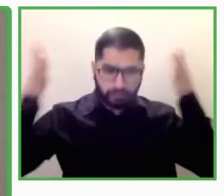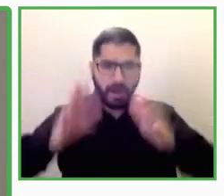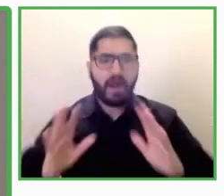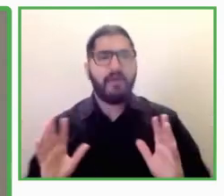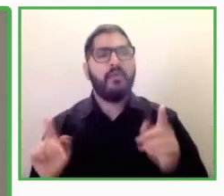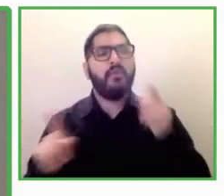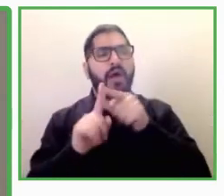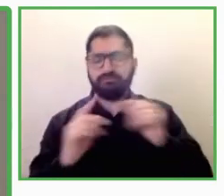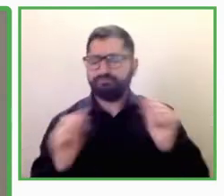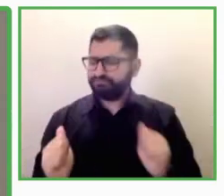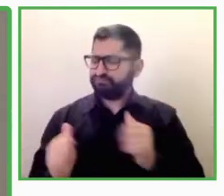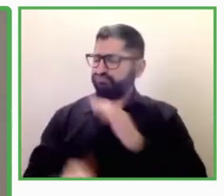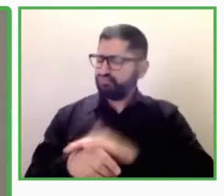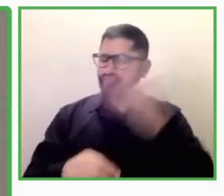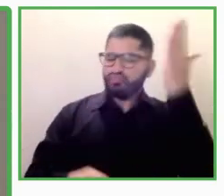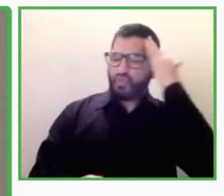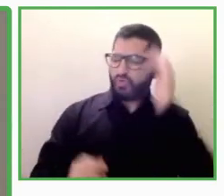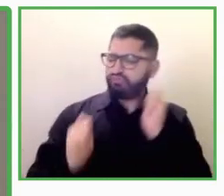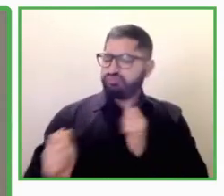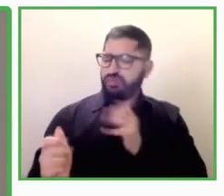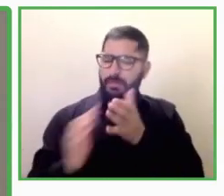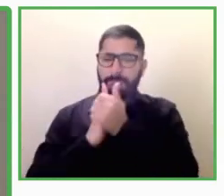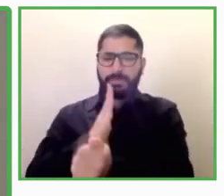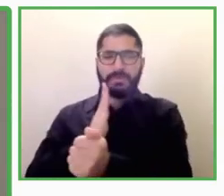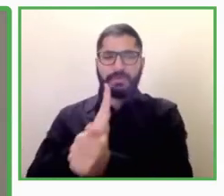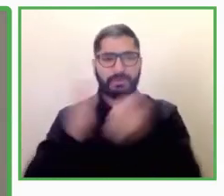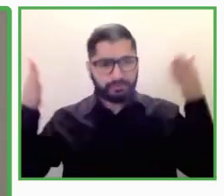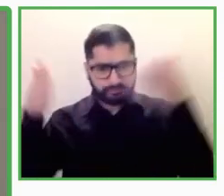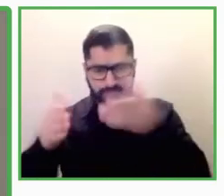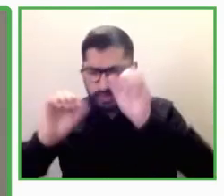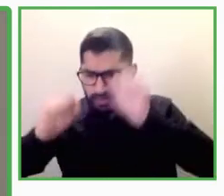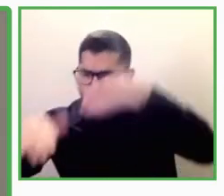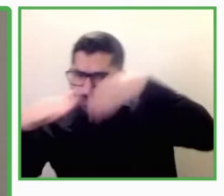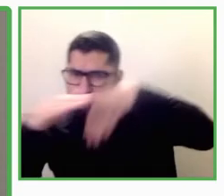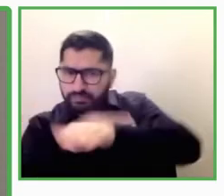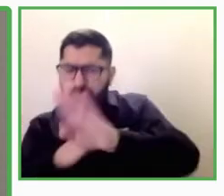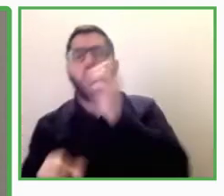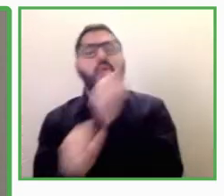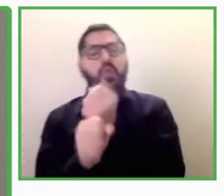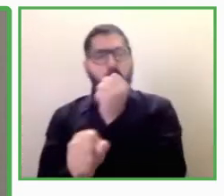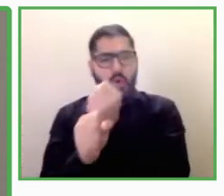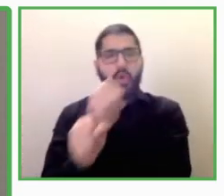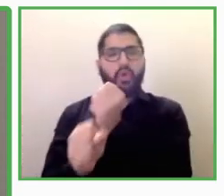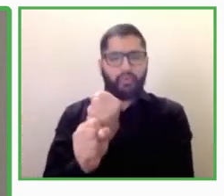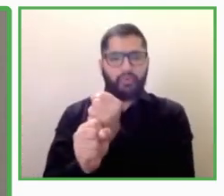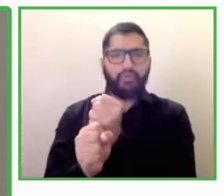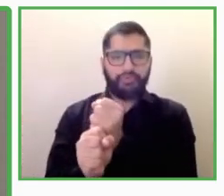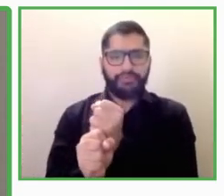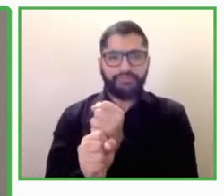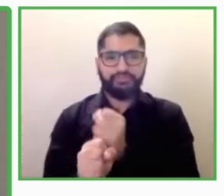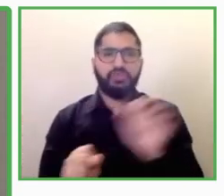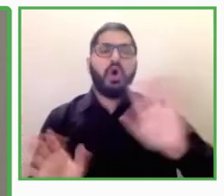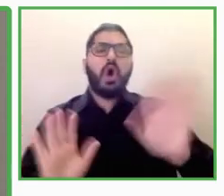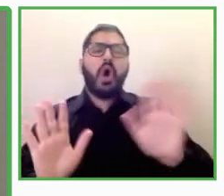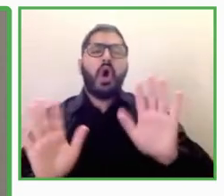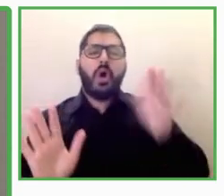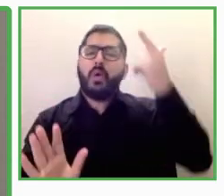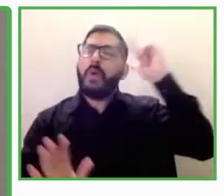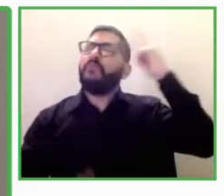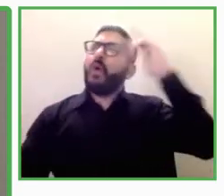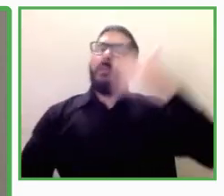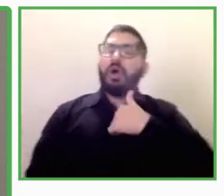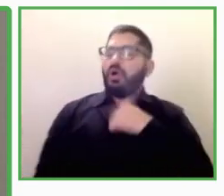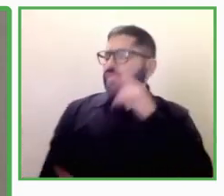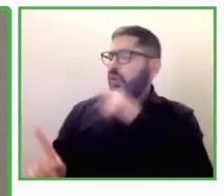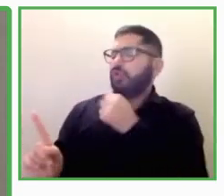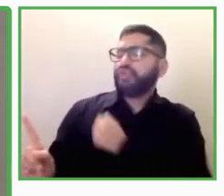with disabilities can enter the job market through their own talents and not their disability. It may seem simple, but